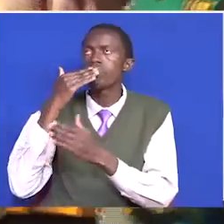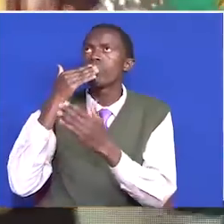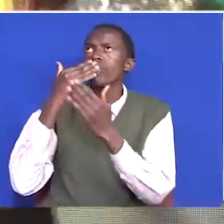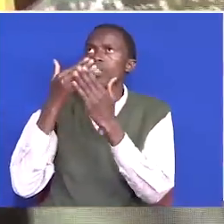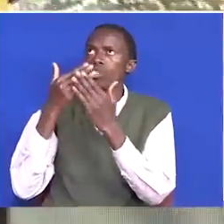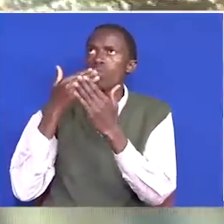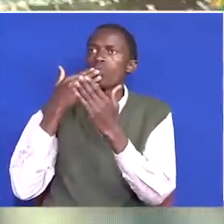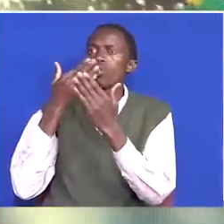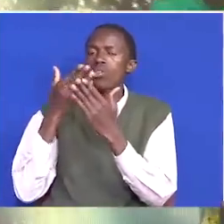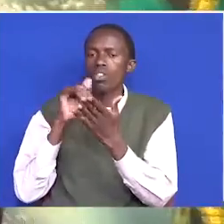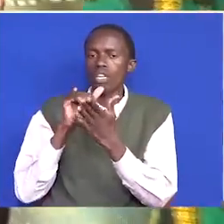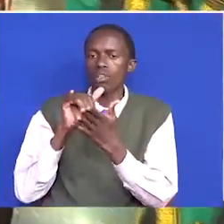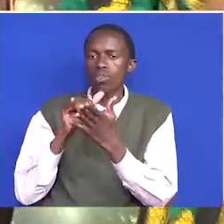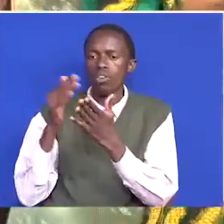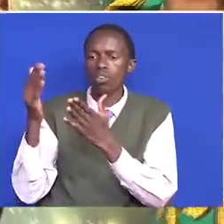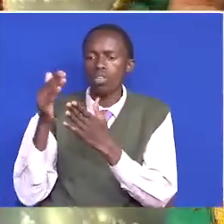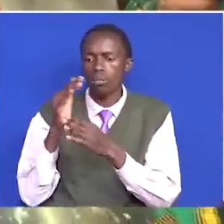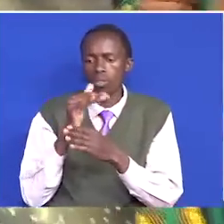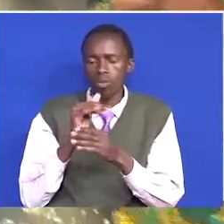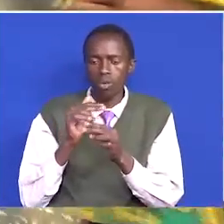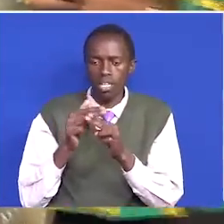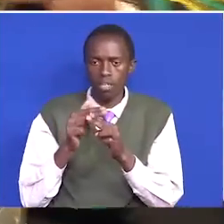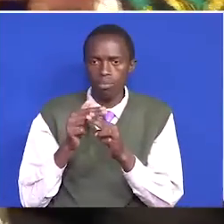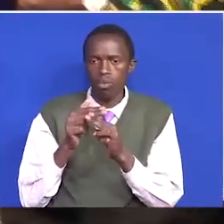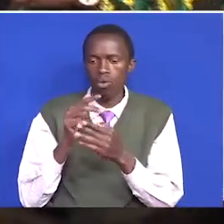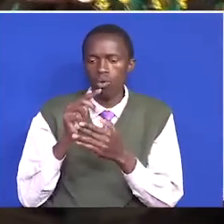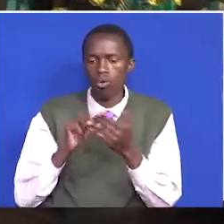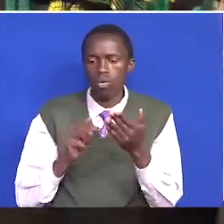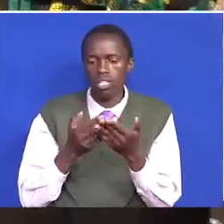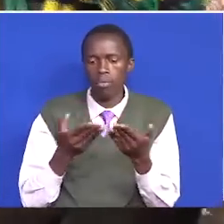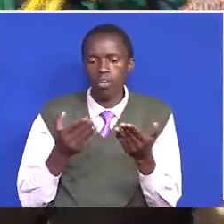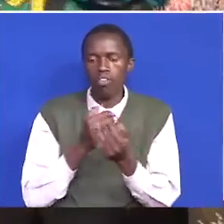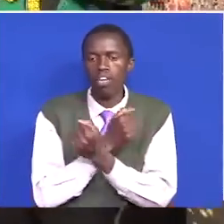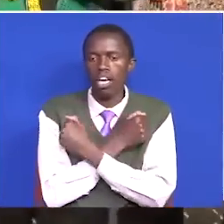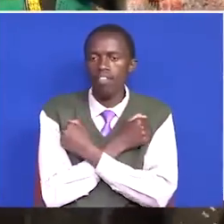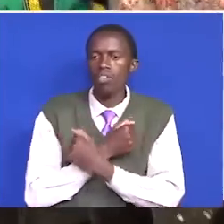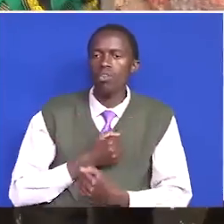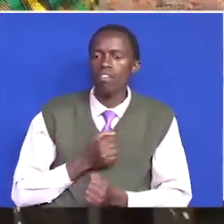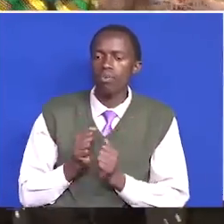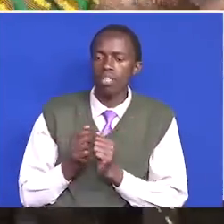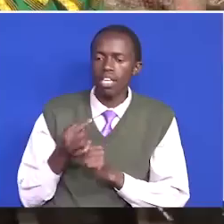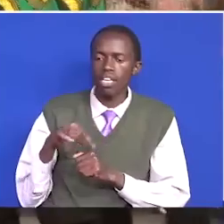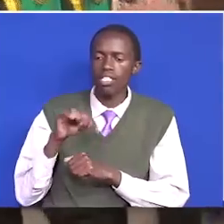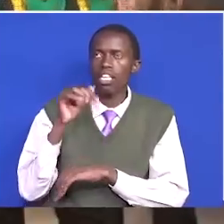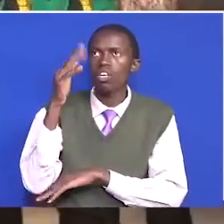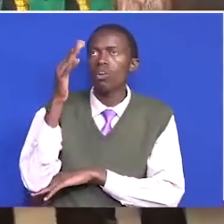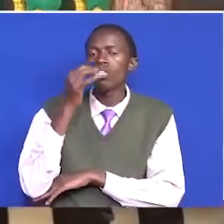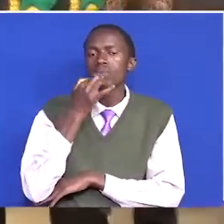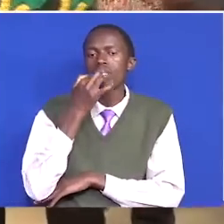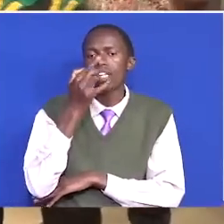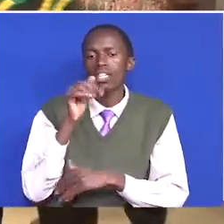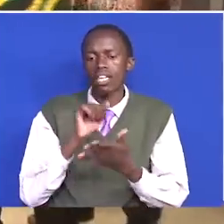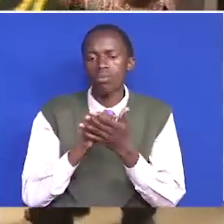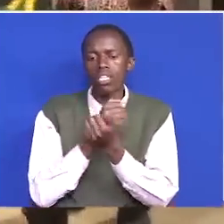you that we are called by your name. Oh, what manner of love that you have for us. And Lord, we declare that we love